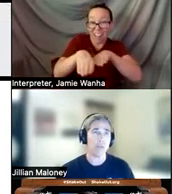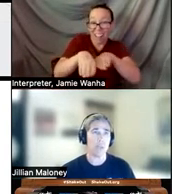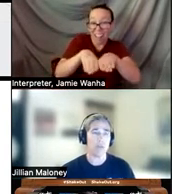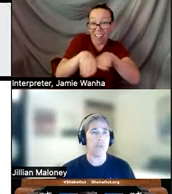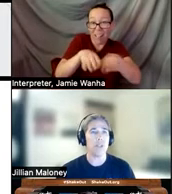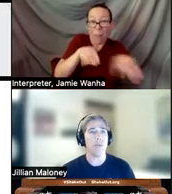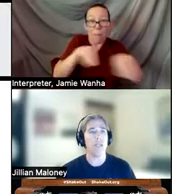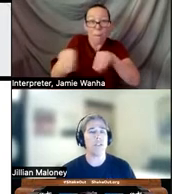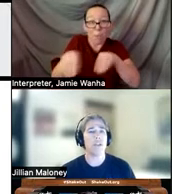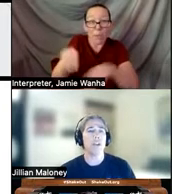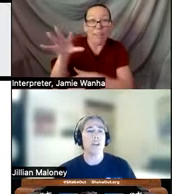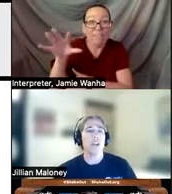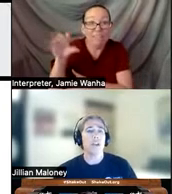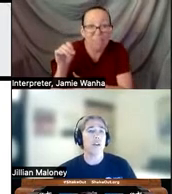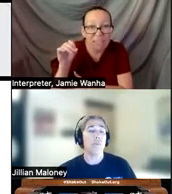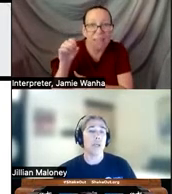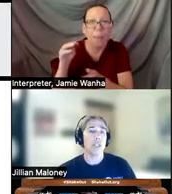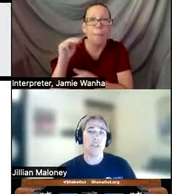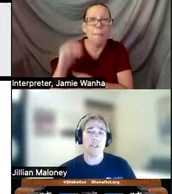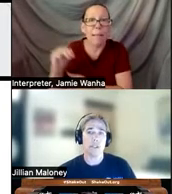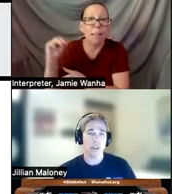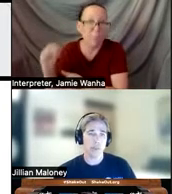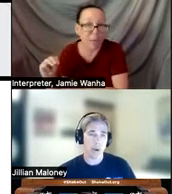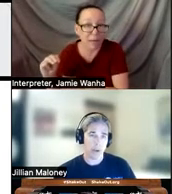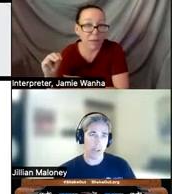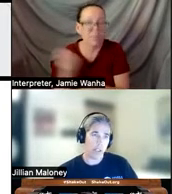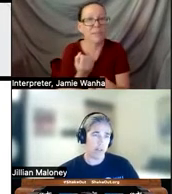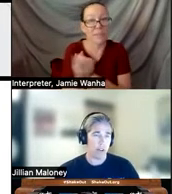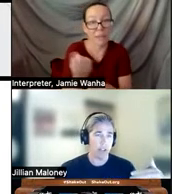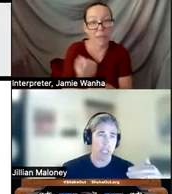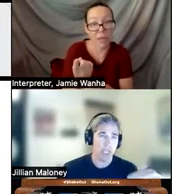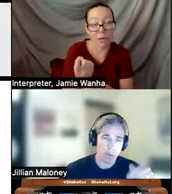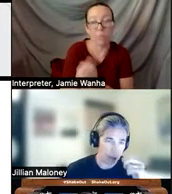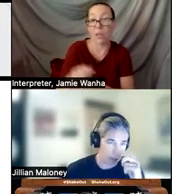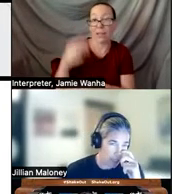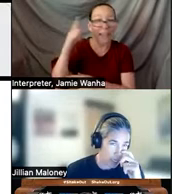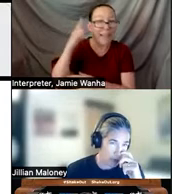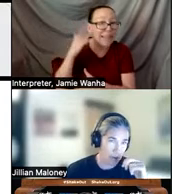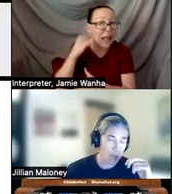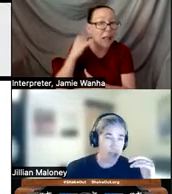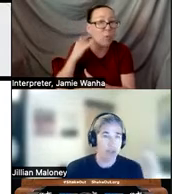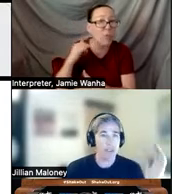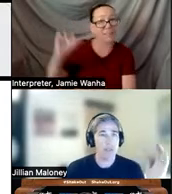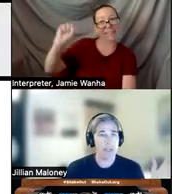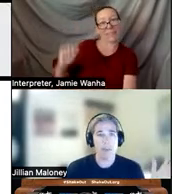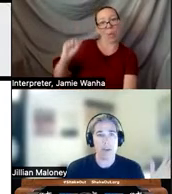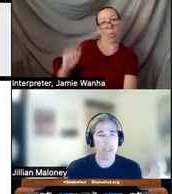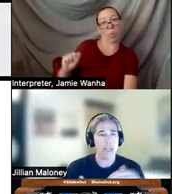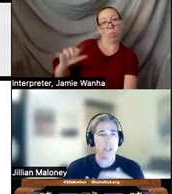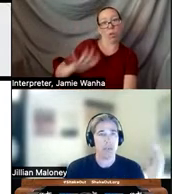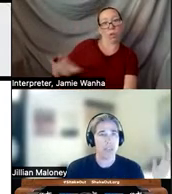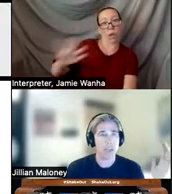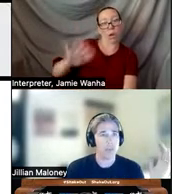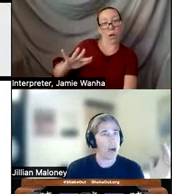of movement between the plates. But in the southern parts of our state where we are in San Diego, this plate boundary